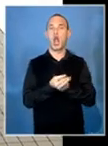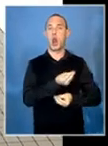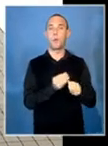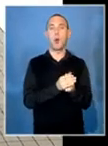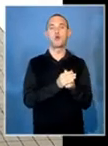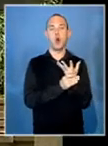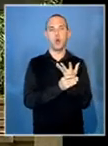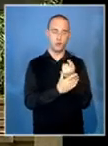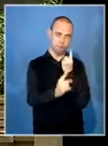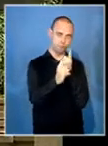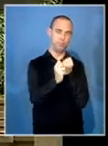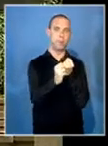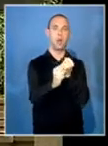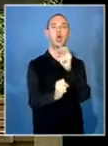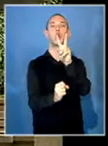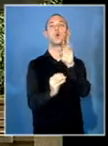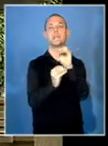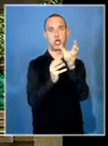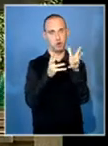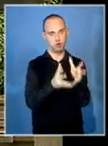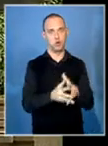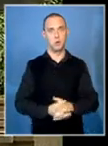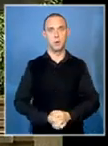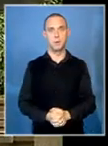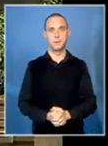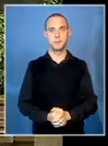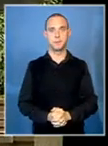at 2% this year. Luta Motlogelwa, SABC News, Johannesburg.